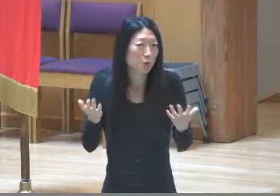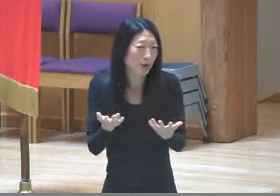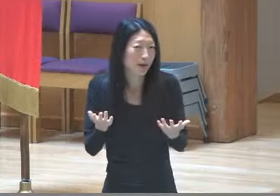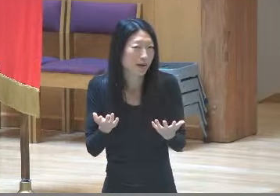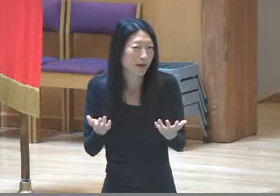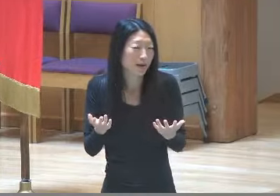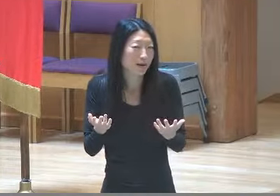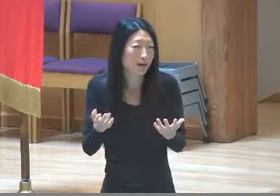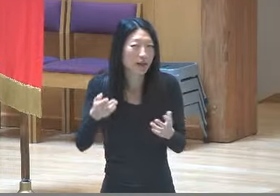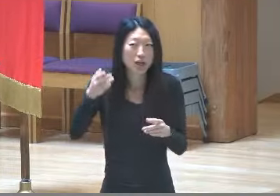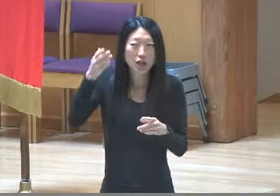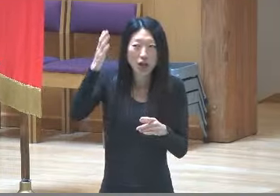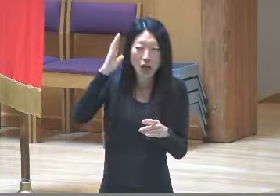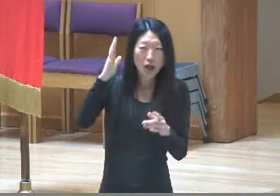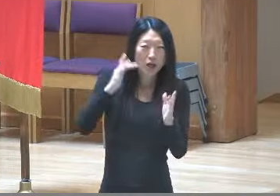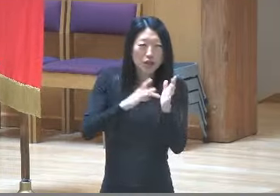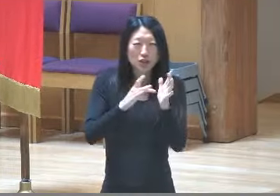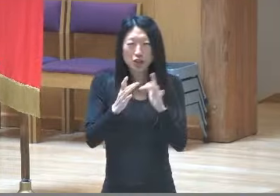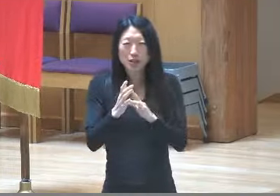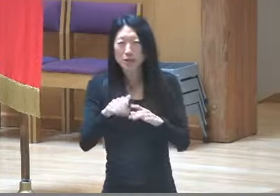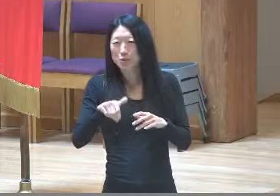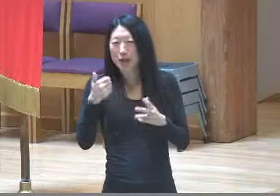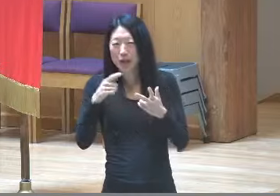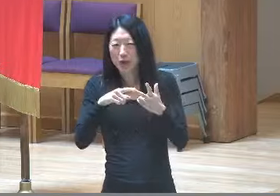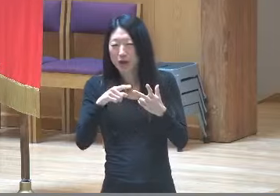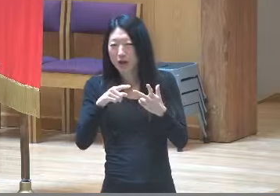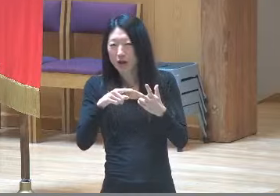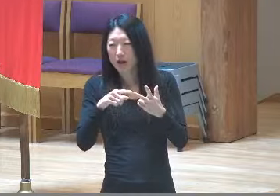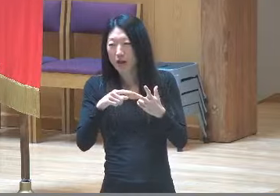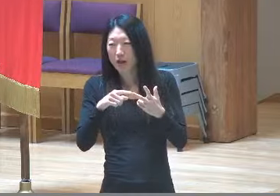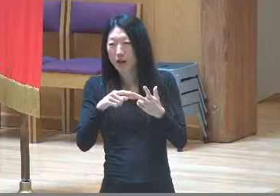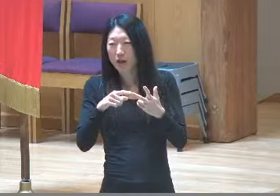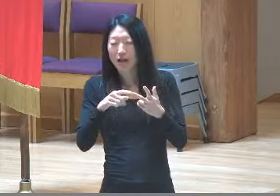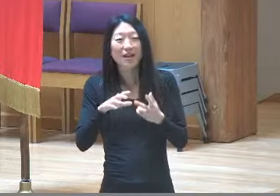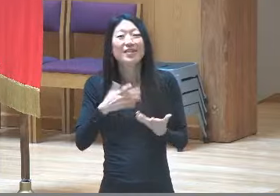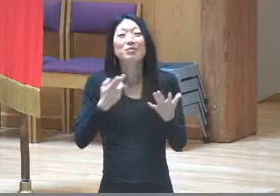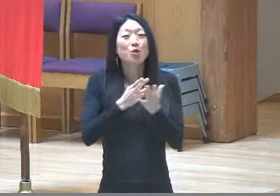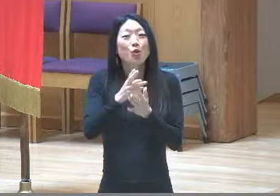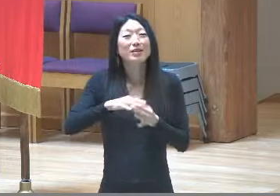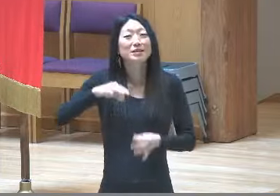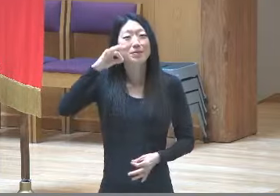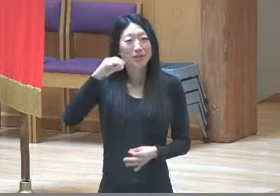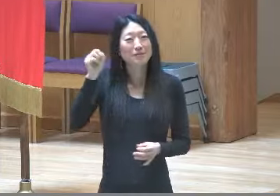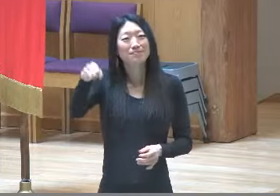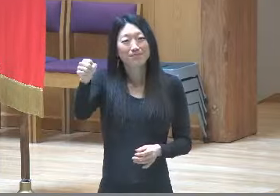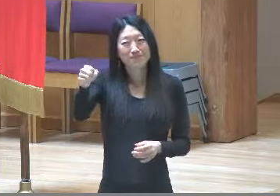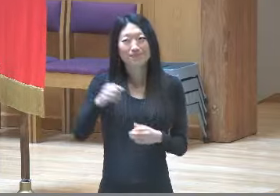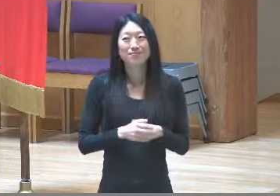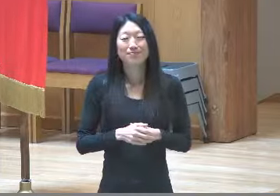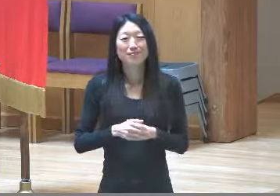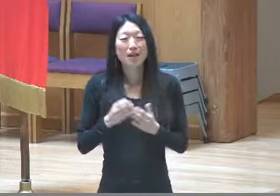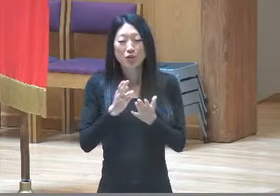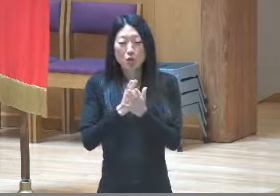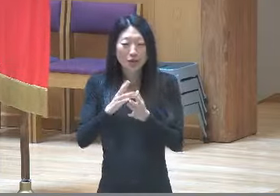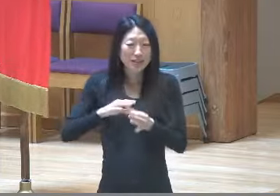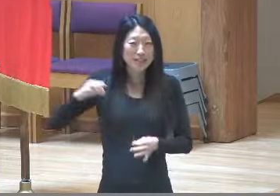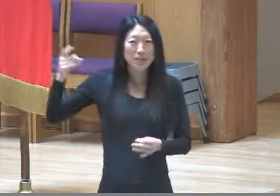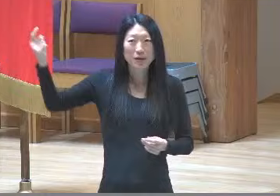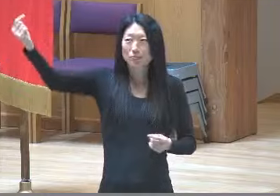We refer to God, we refer to Jesus. What's that third one? What's that third one? The Holy Spirit, yes. So the Holy Spirit comes down and